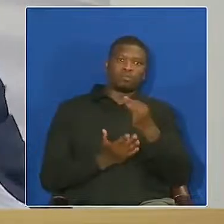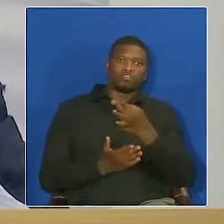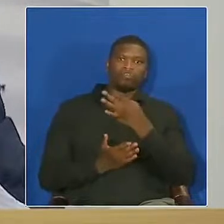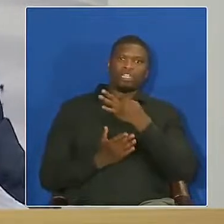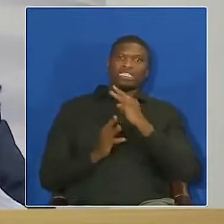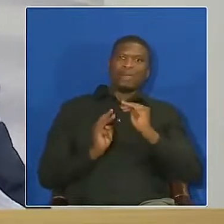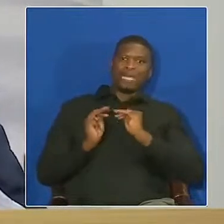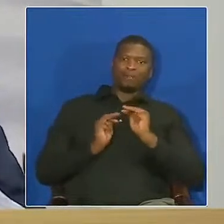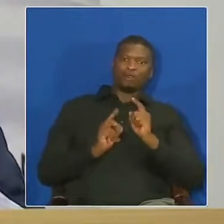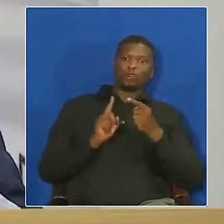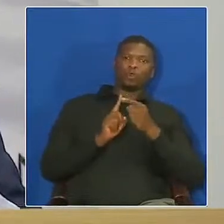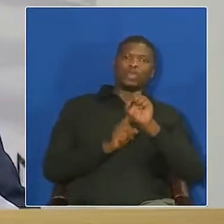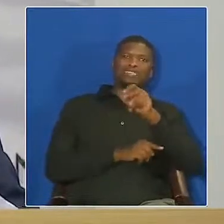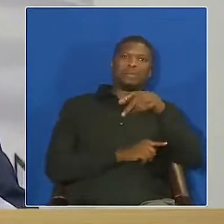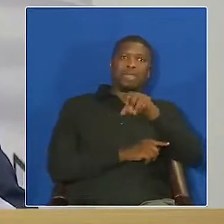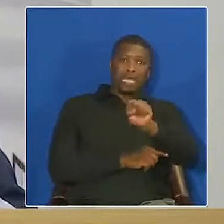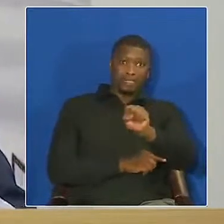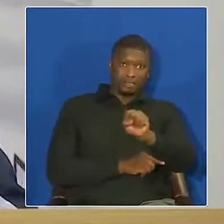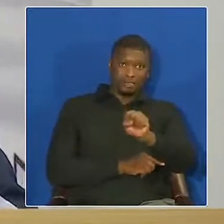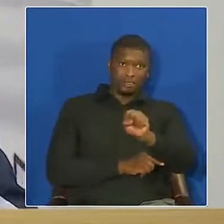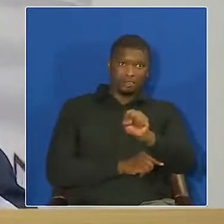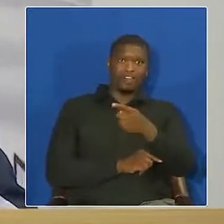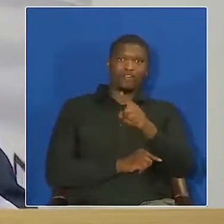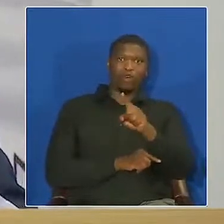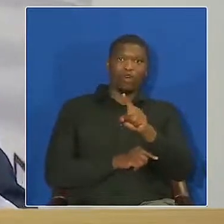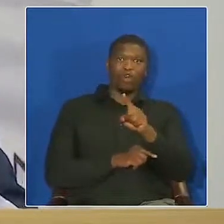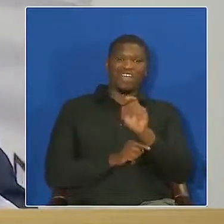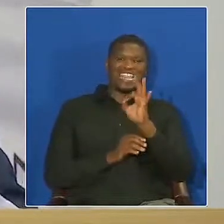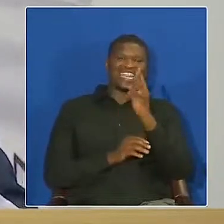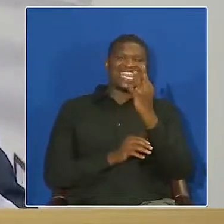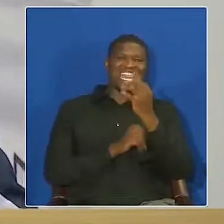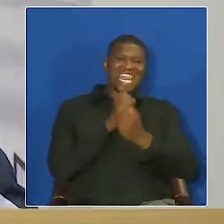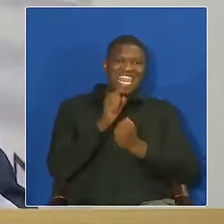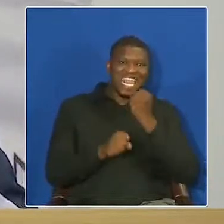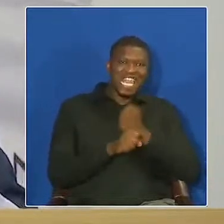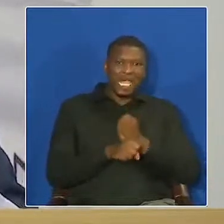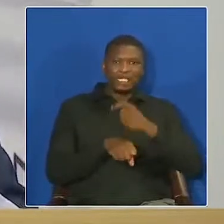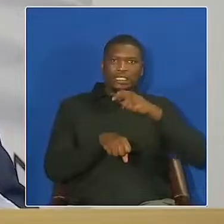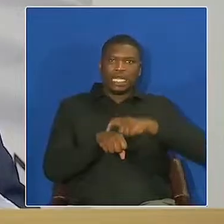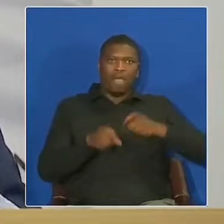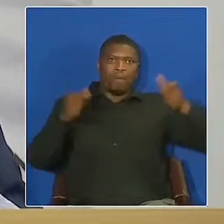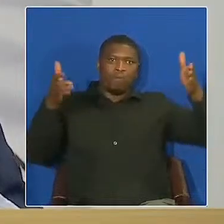to the South African Police Service for the period of 3 years.